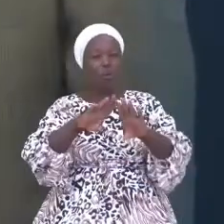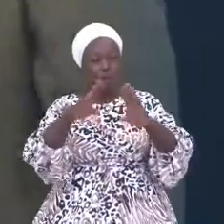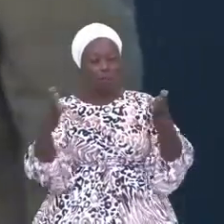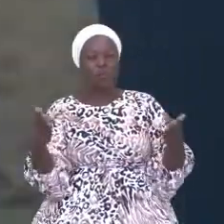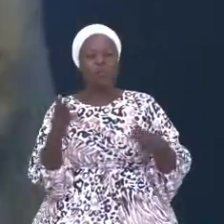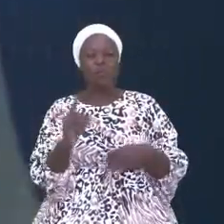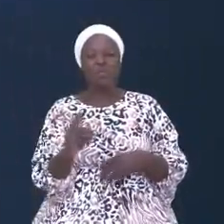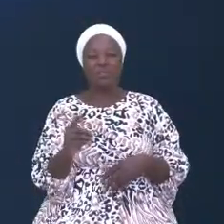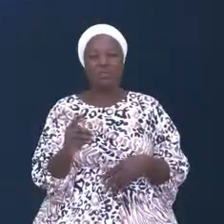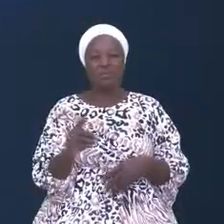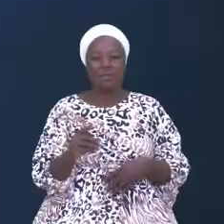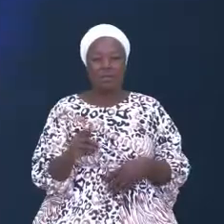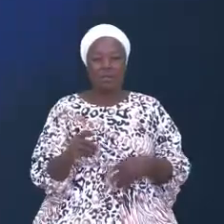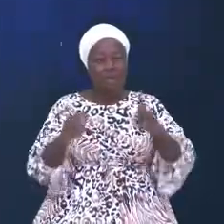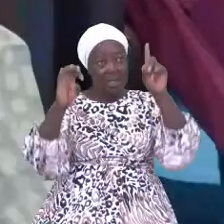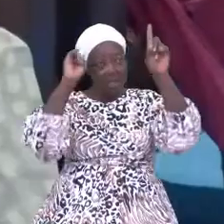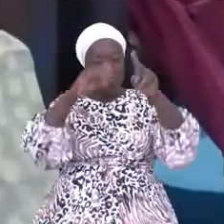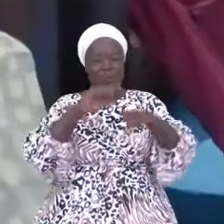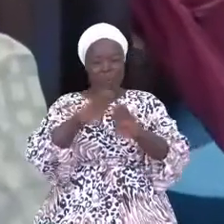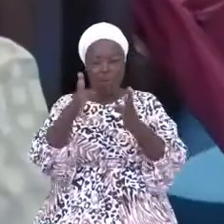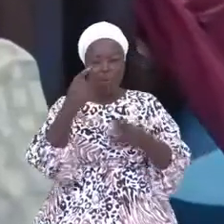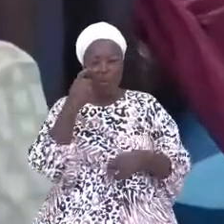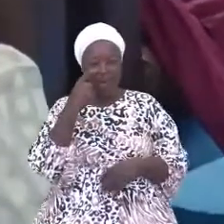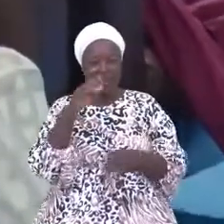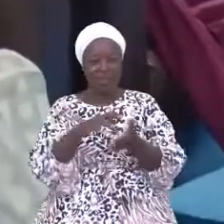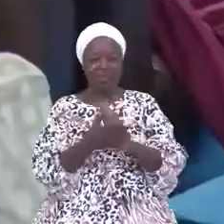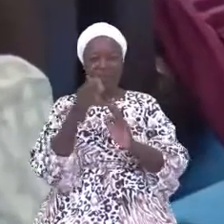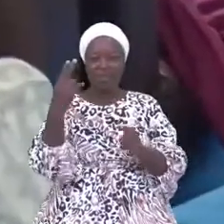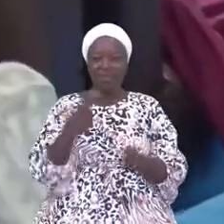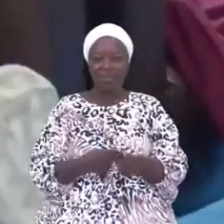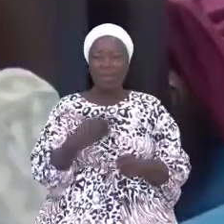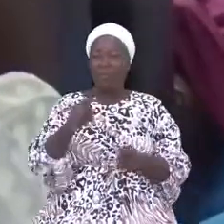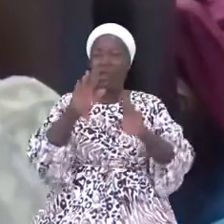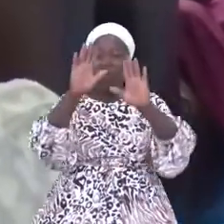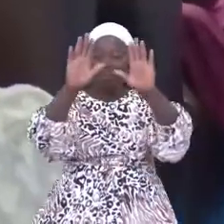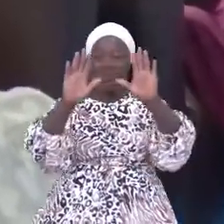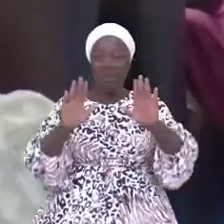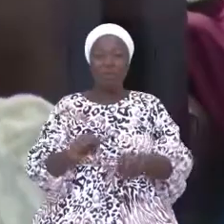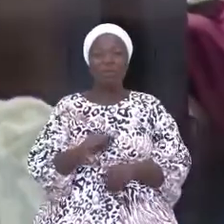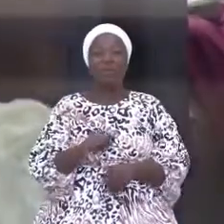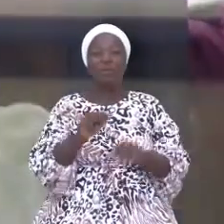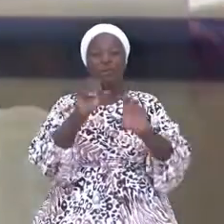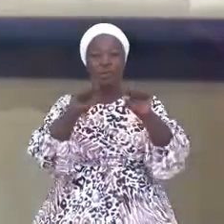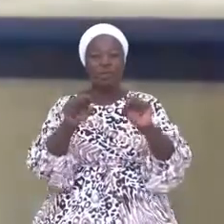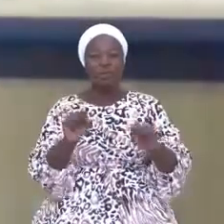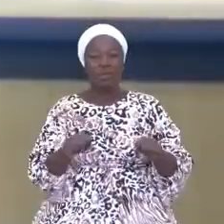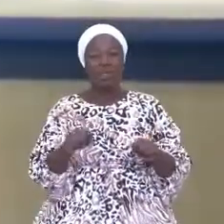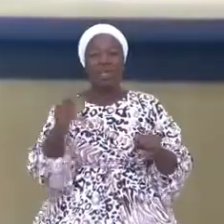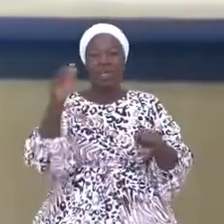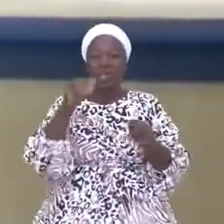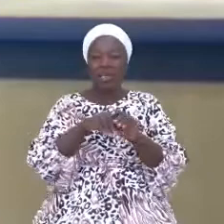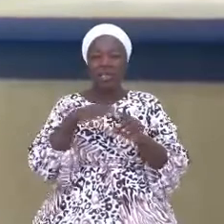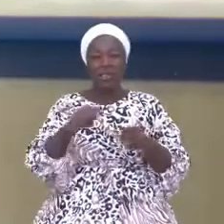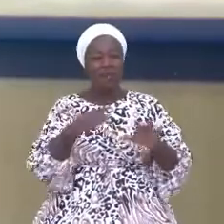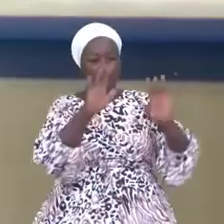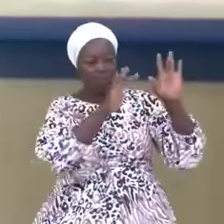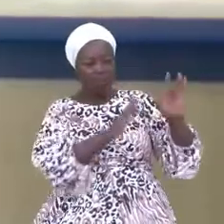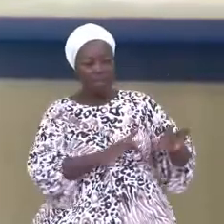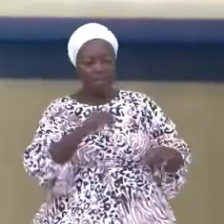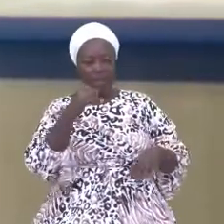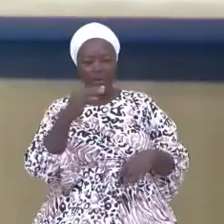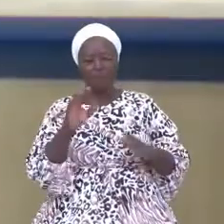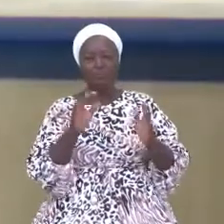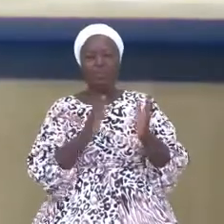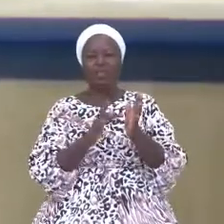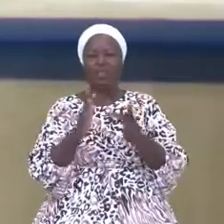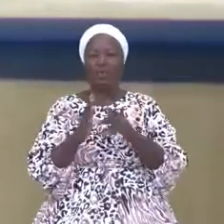opened. It will open your eyes. The miraculous possibilities in the mercy of